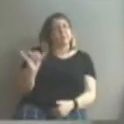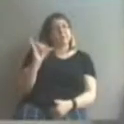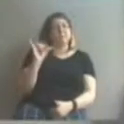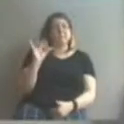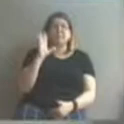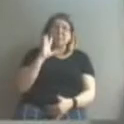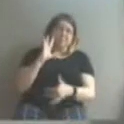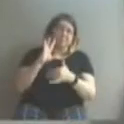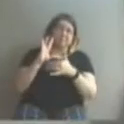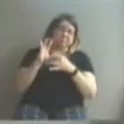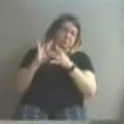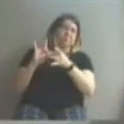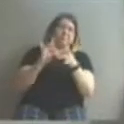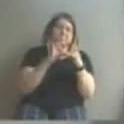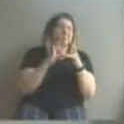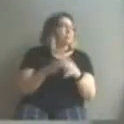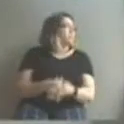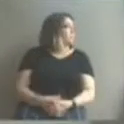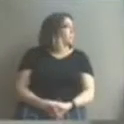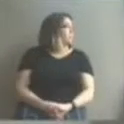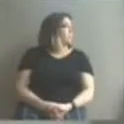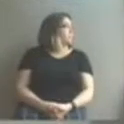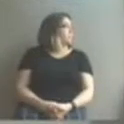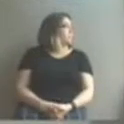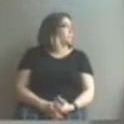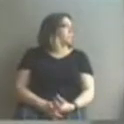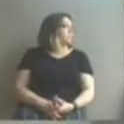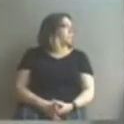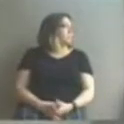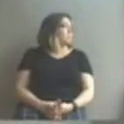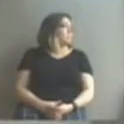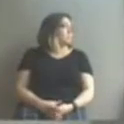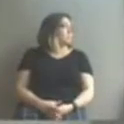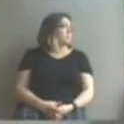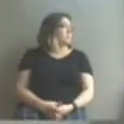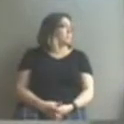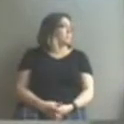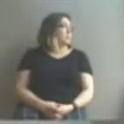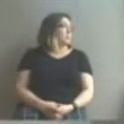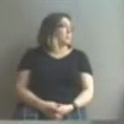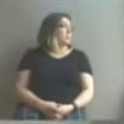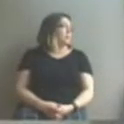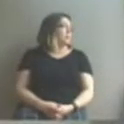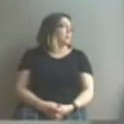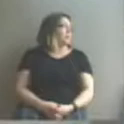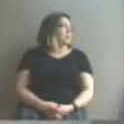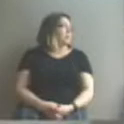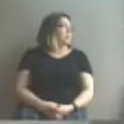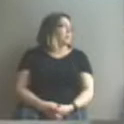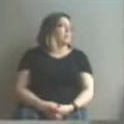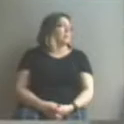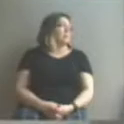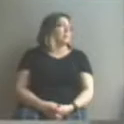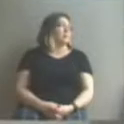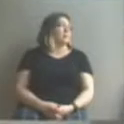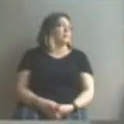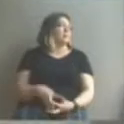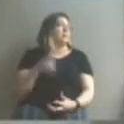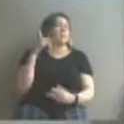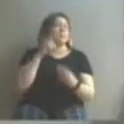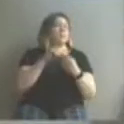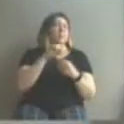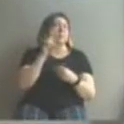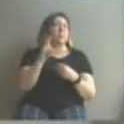records together. Thank you very much. Thank you. And should I stay here, board member or chair? Well, that's okay. I just not have, up to me just yet. So. I just have one more question